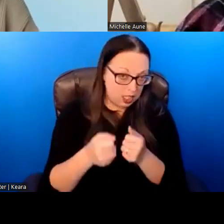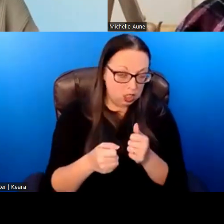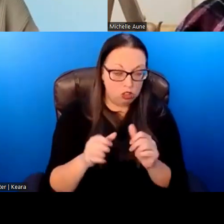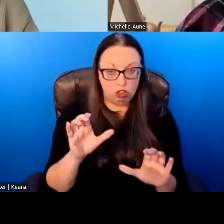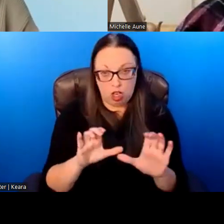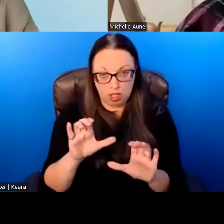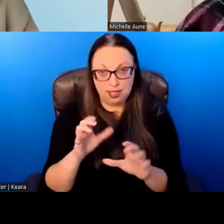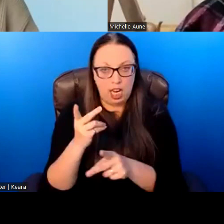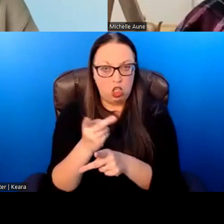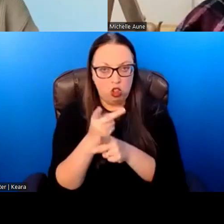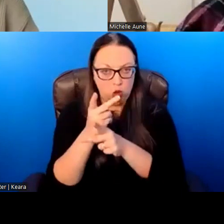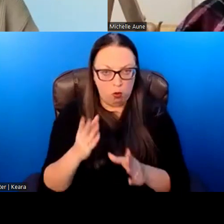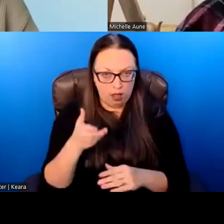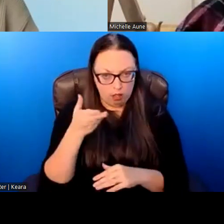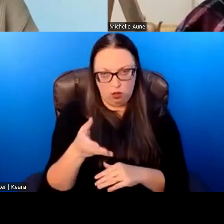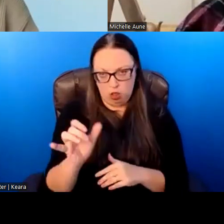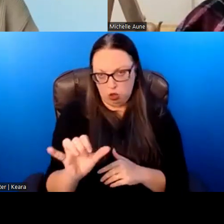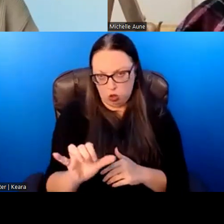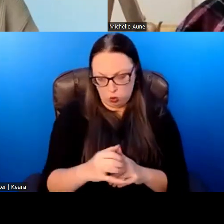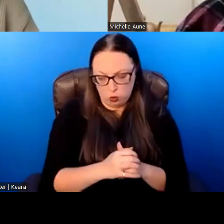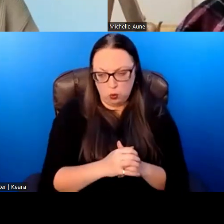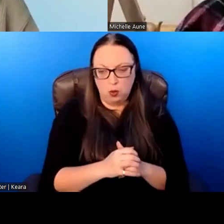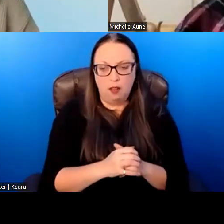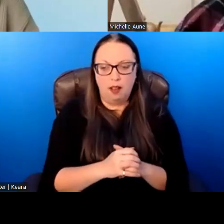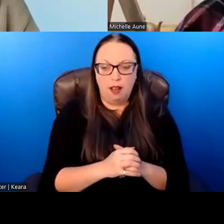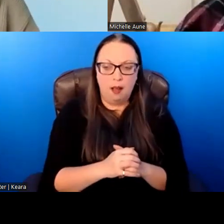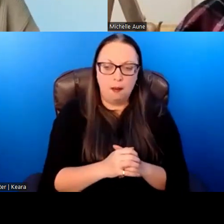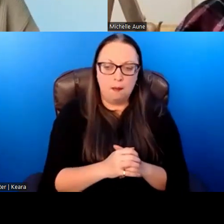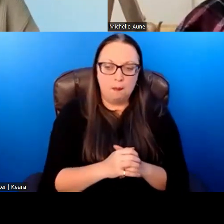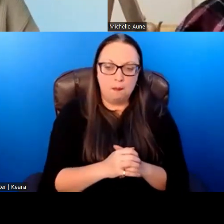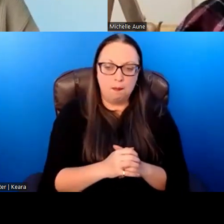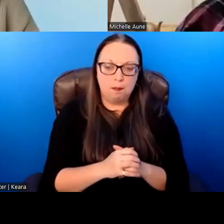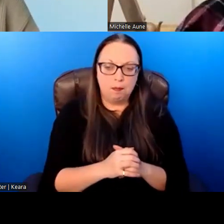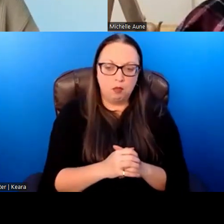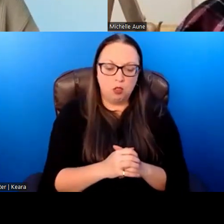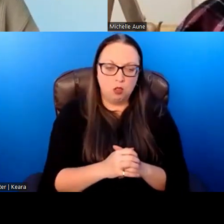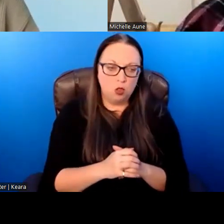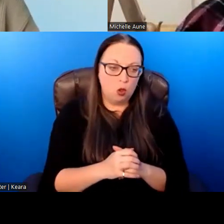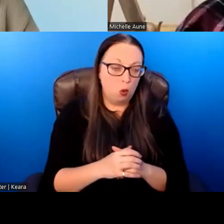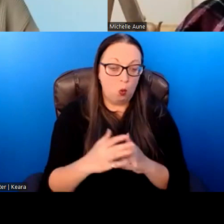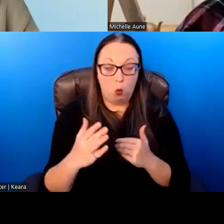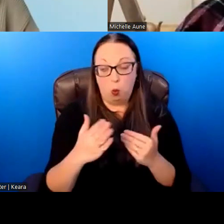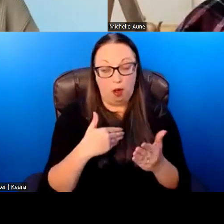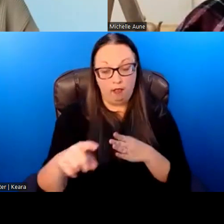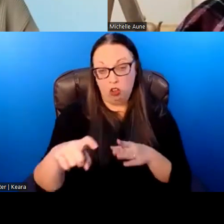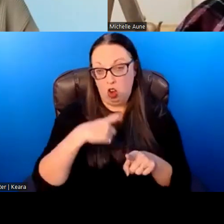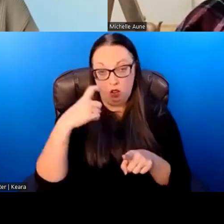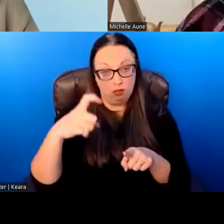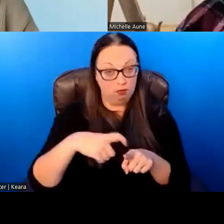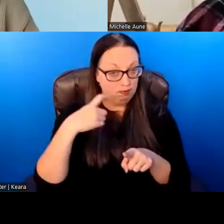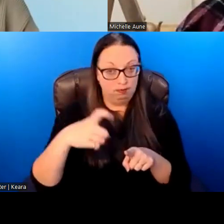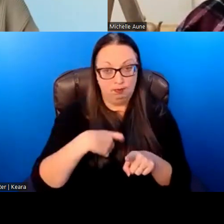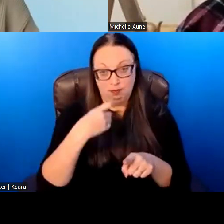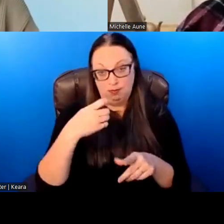as a supervisor on duty. And so, the calls just ring in to whoever was on the call